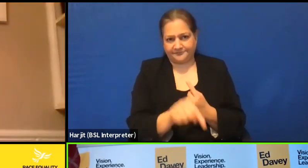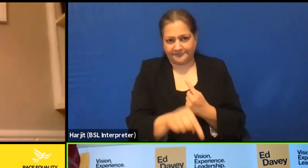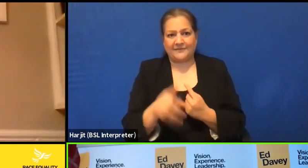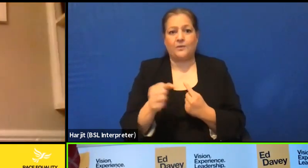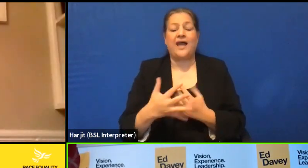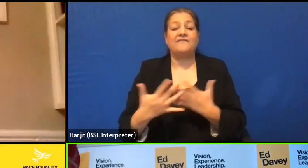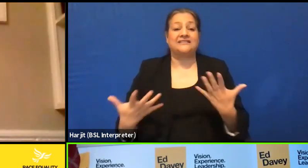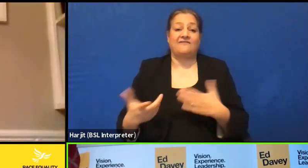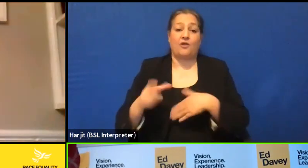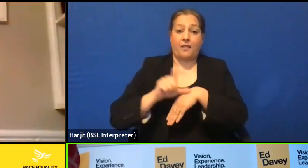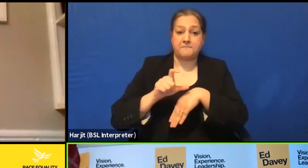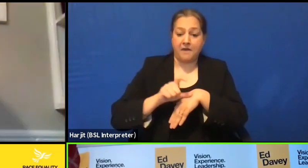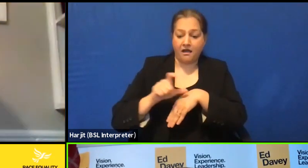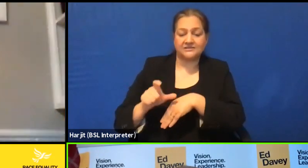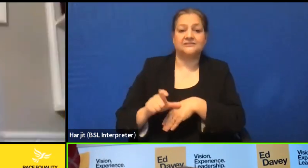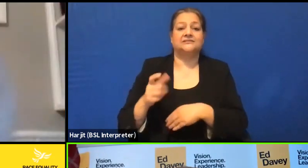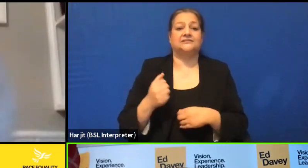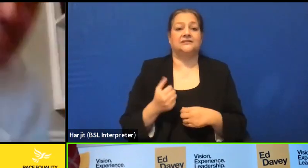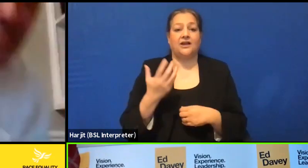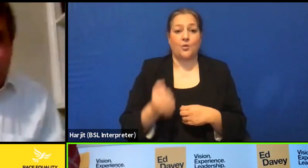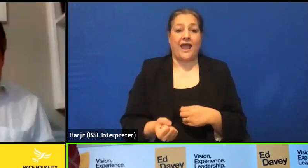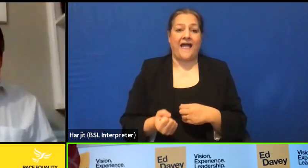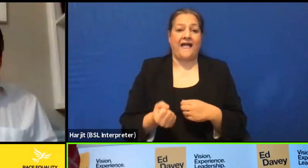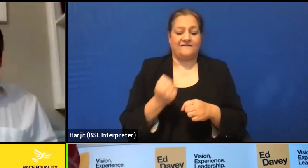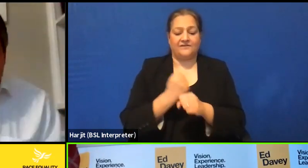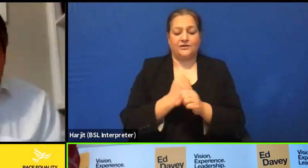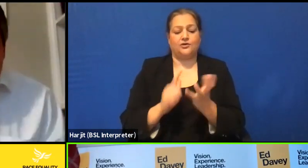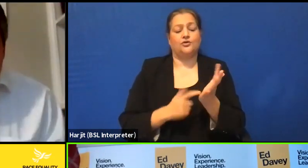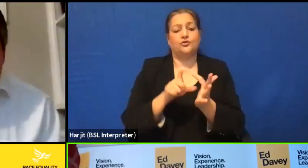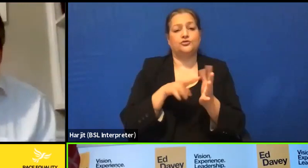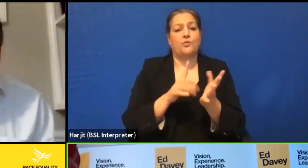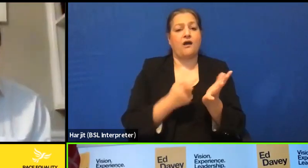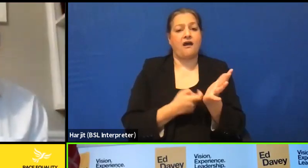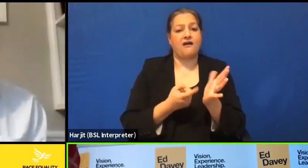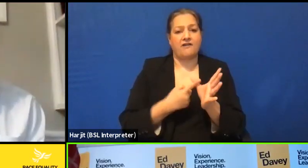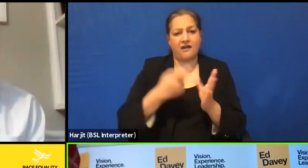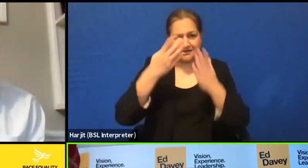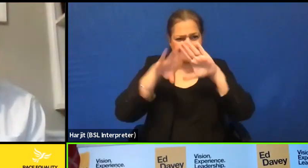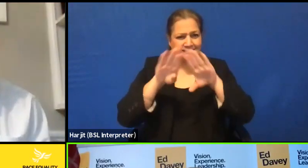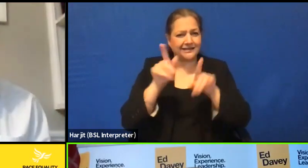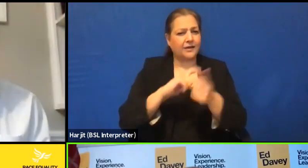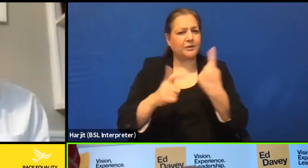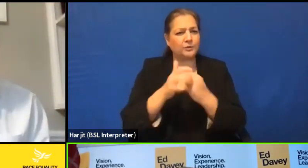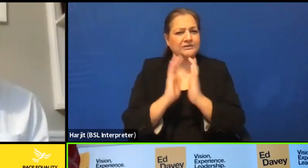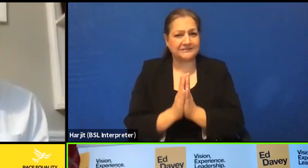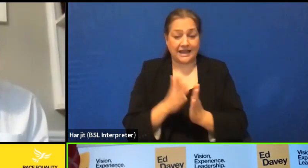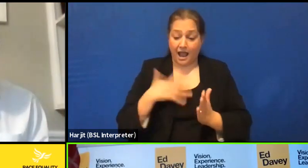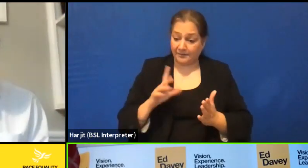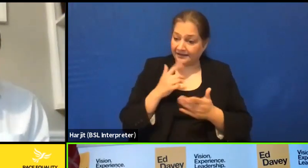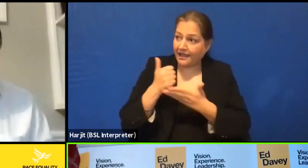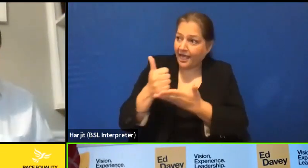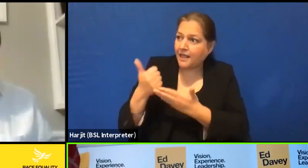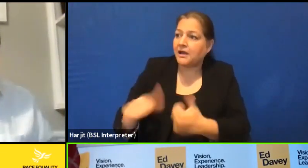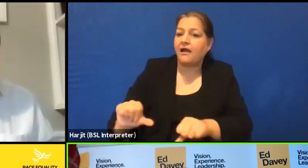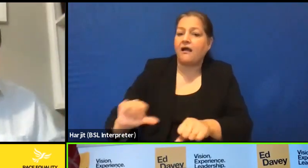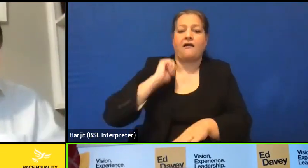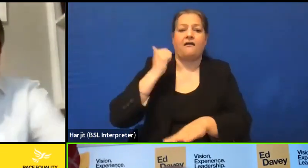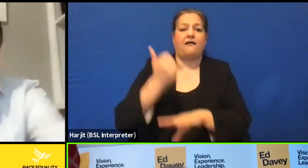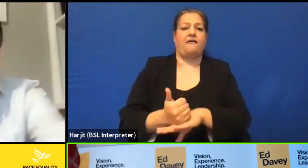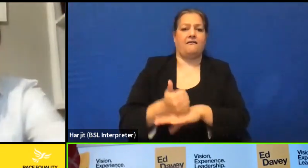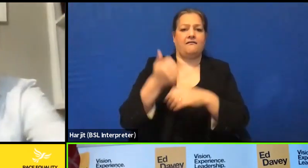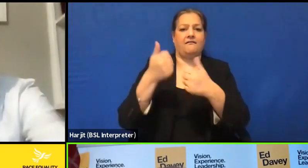actually. We have a Gurdwara that the Sikh community have, and I helped actually find that and get that going. So